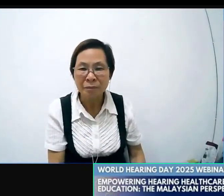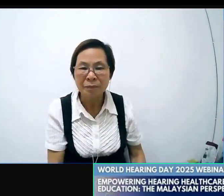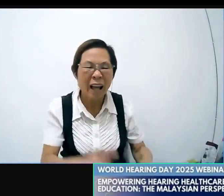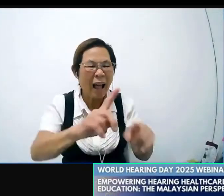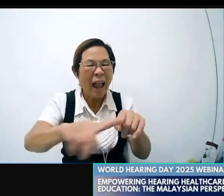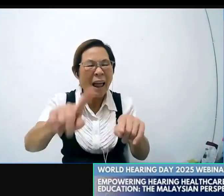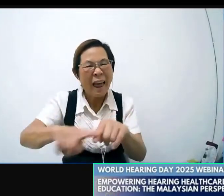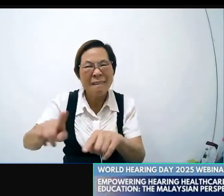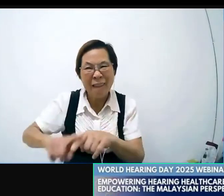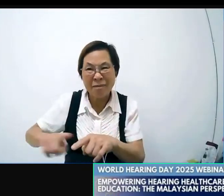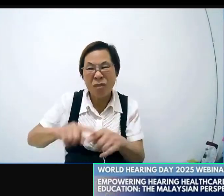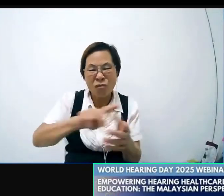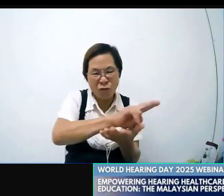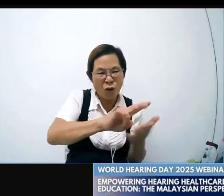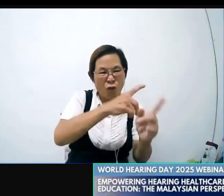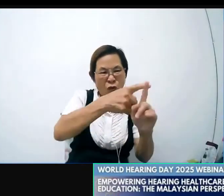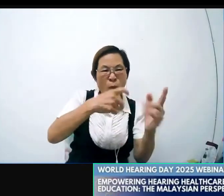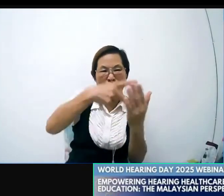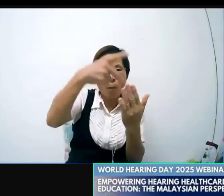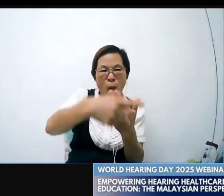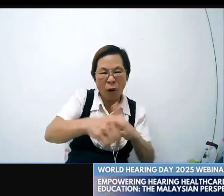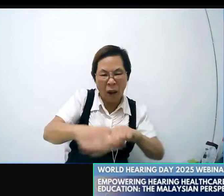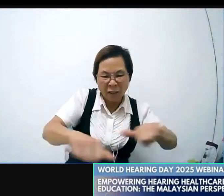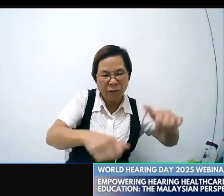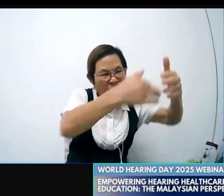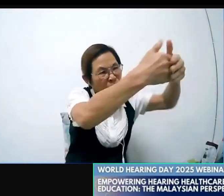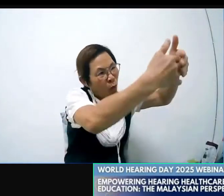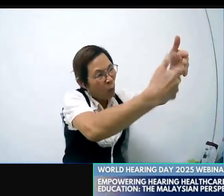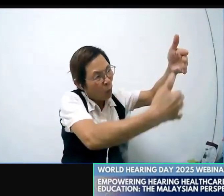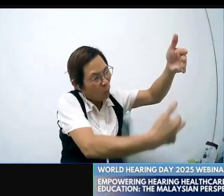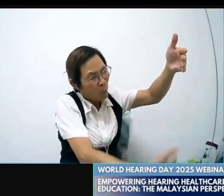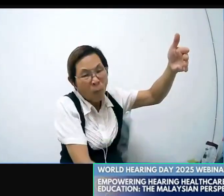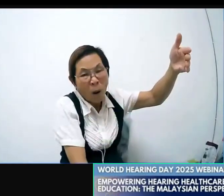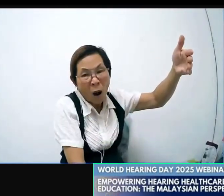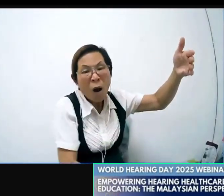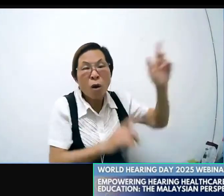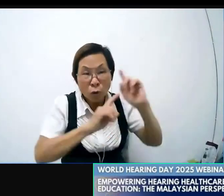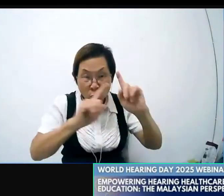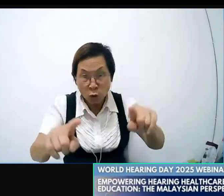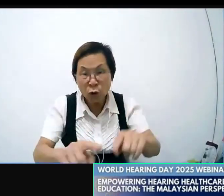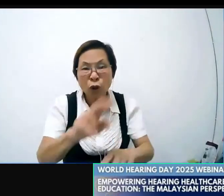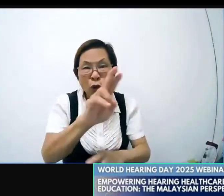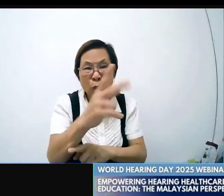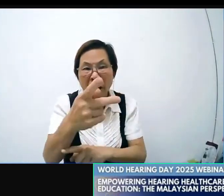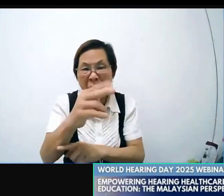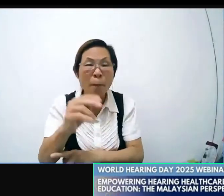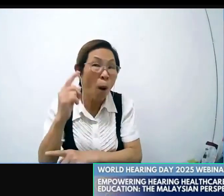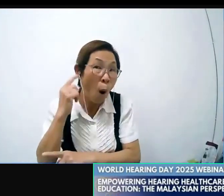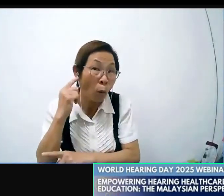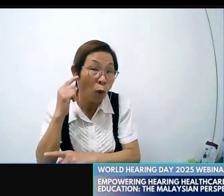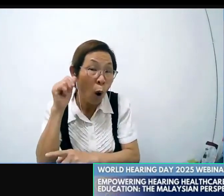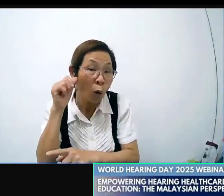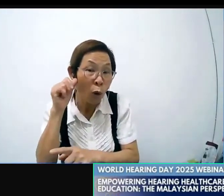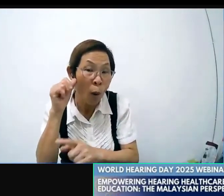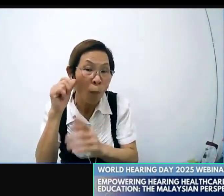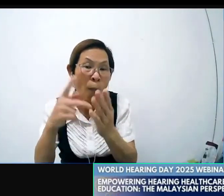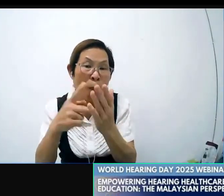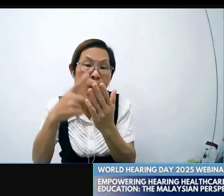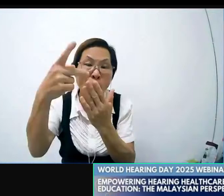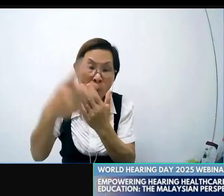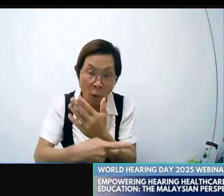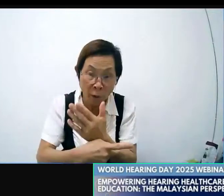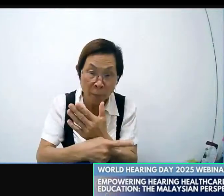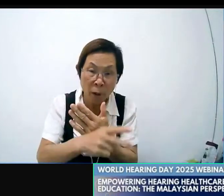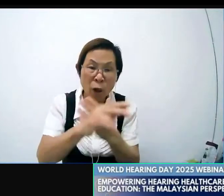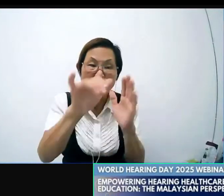our program activities. So you go to our UKM Audiology Program Faculty of Health Sciences